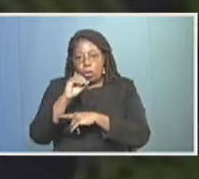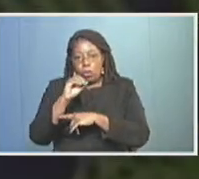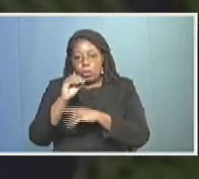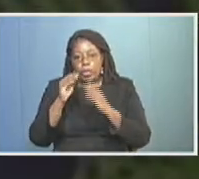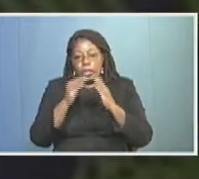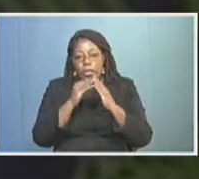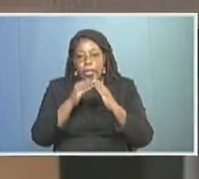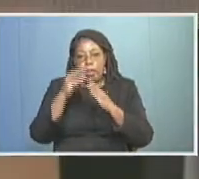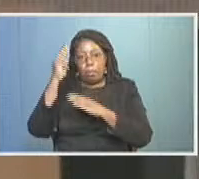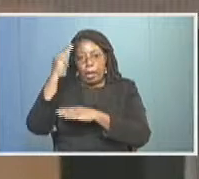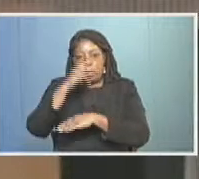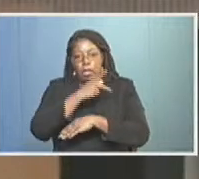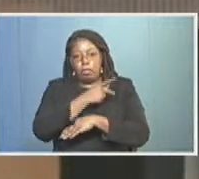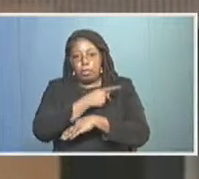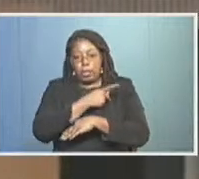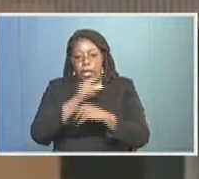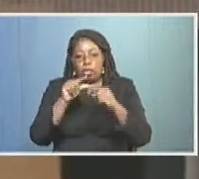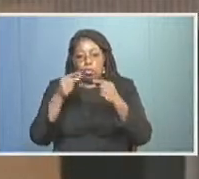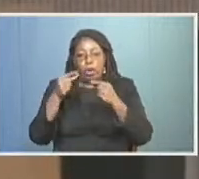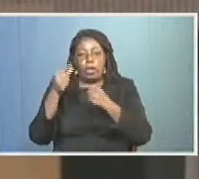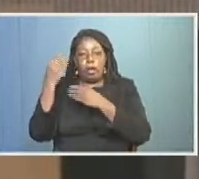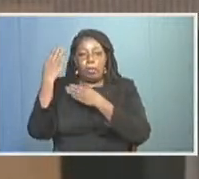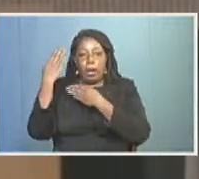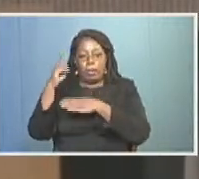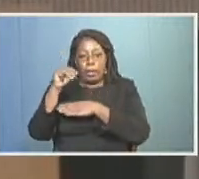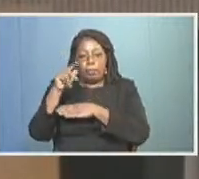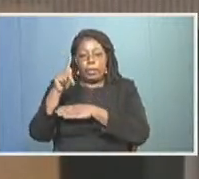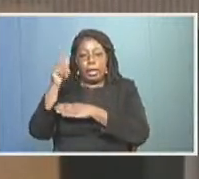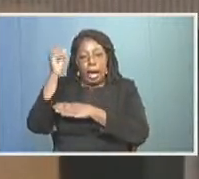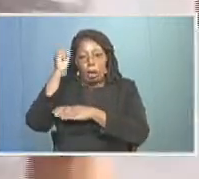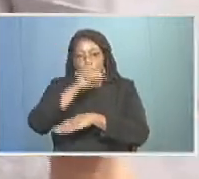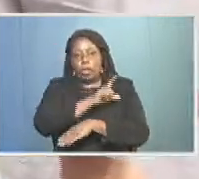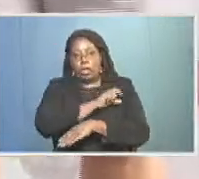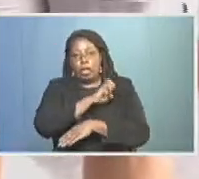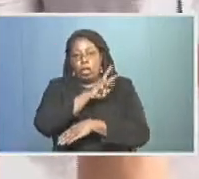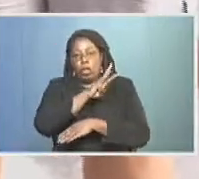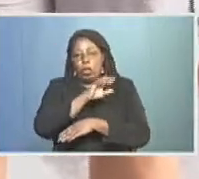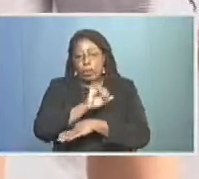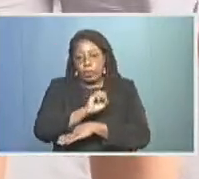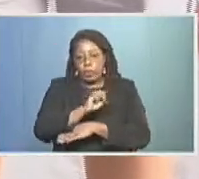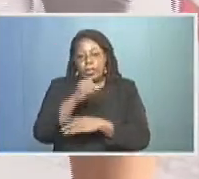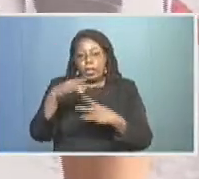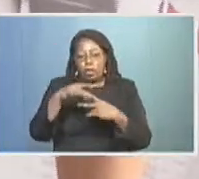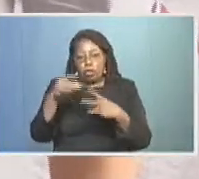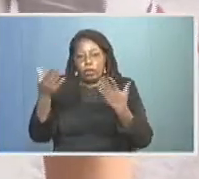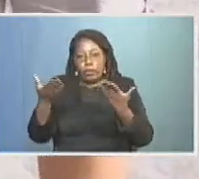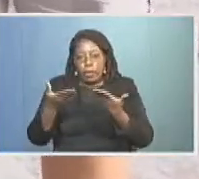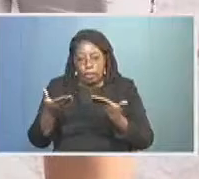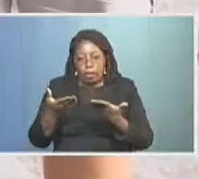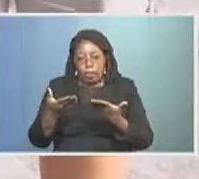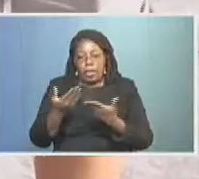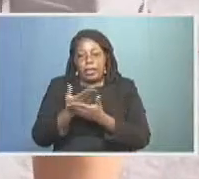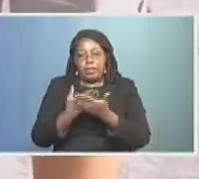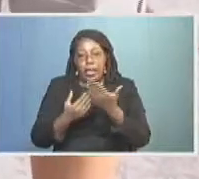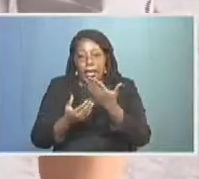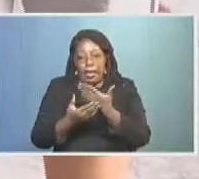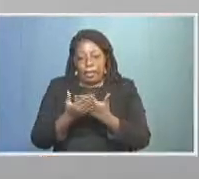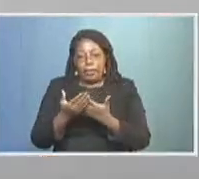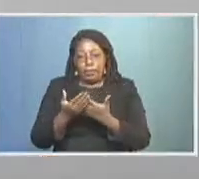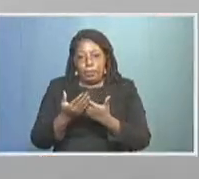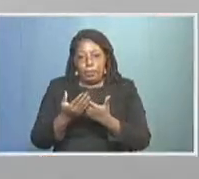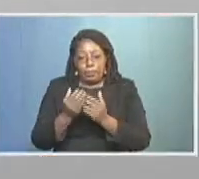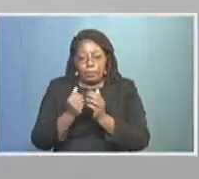Michael Pintard and Central Grand Bahama MP Iram Lewis. The choice here left in the hands of the party's